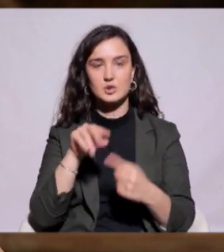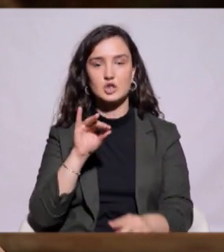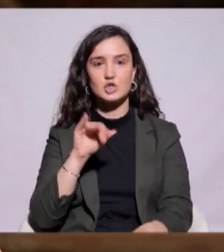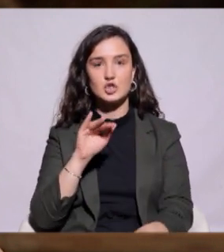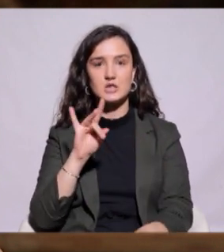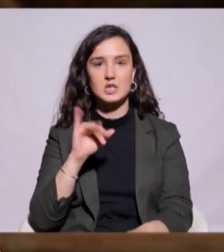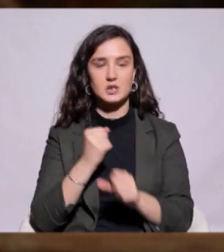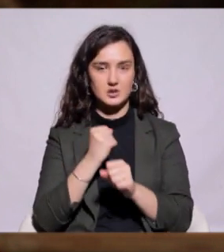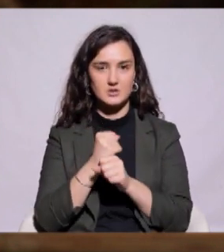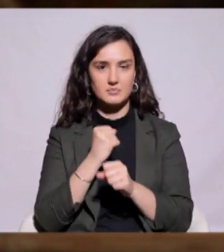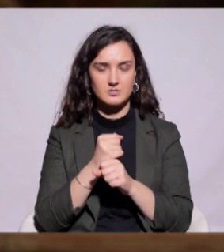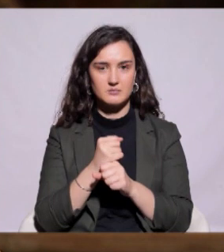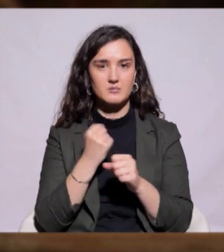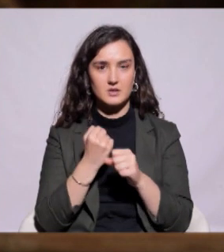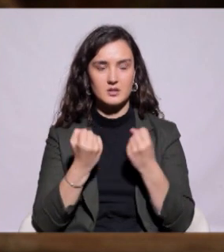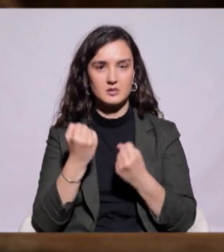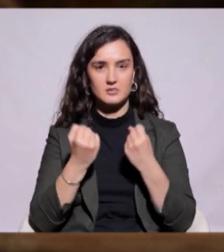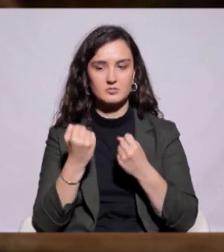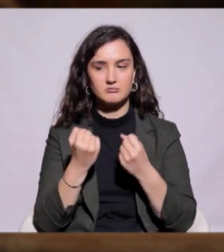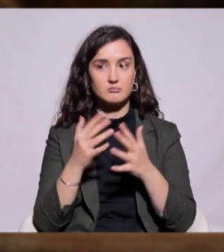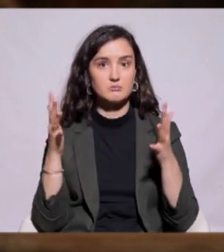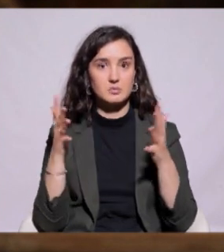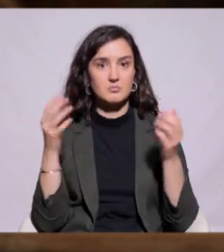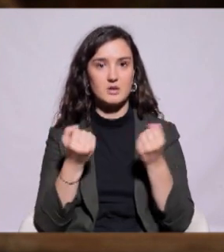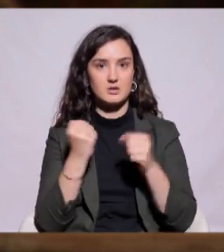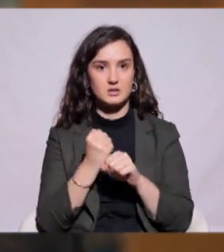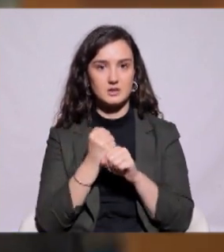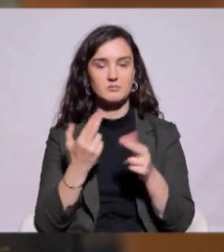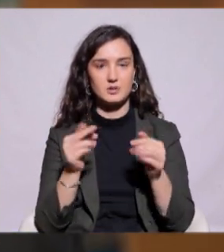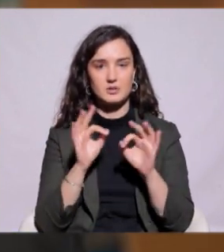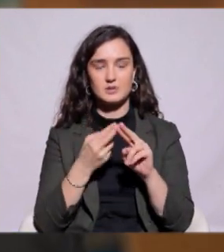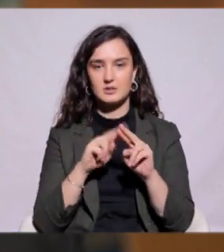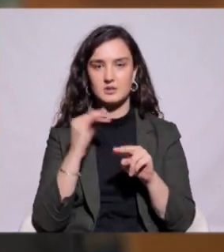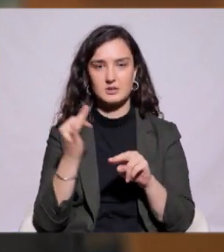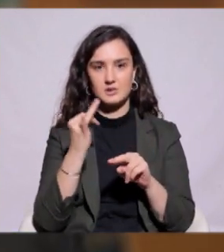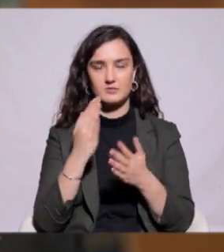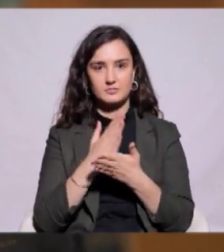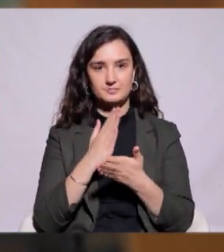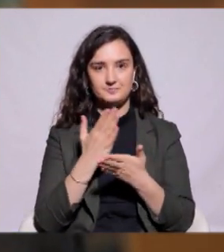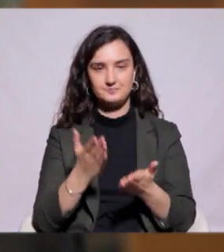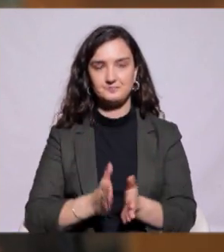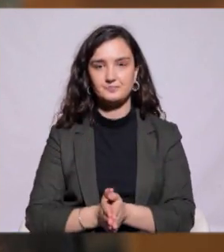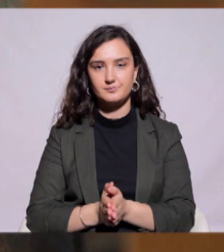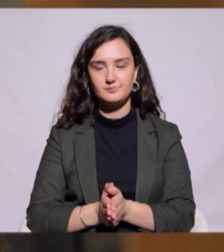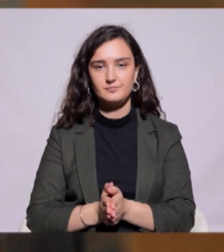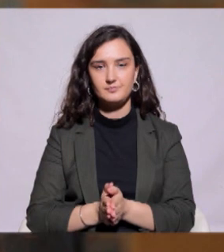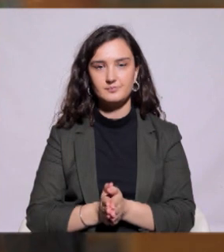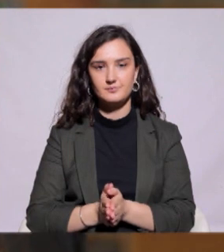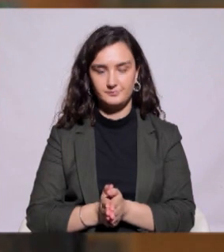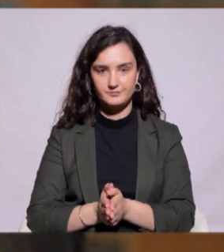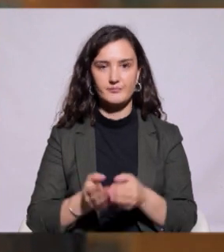engineers make machines that make more machines. That's very interesting, Mr. Carter.